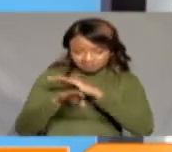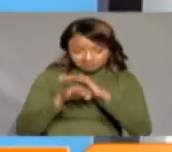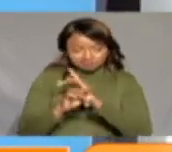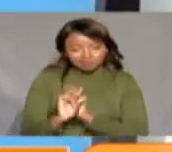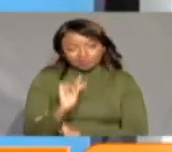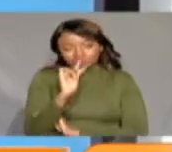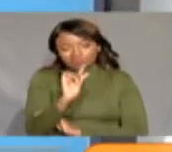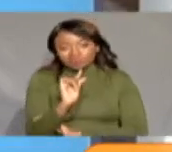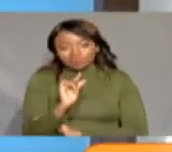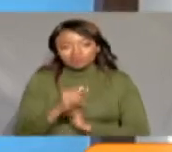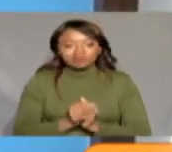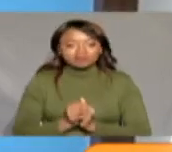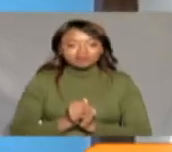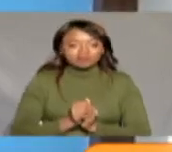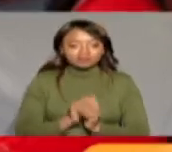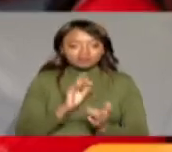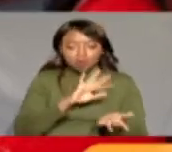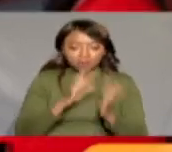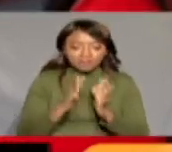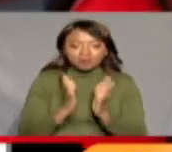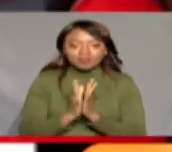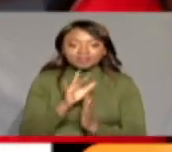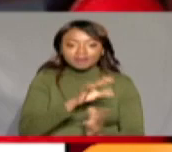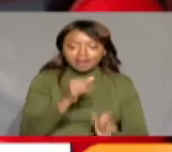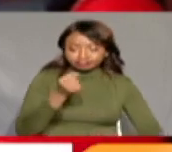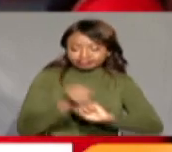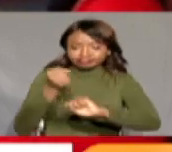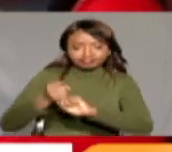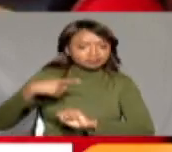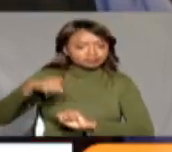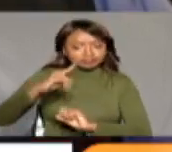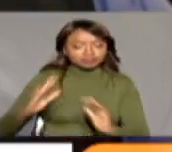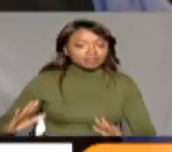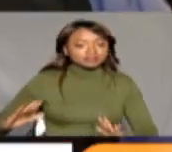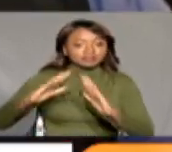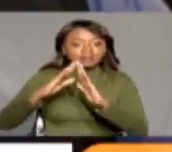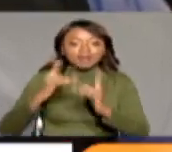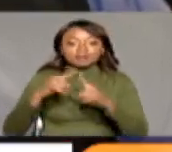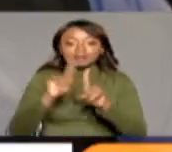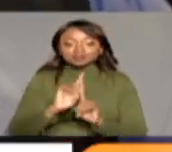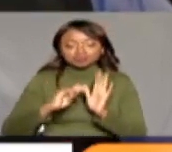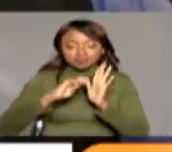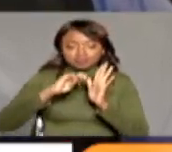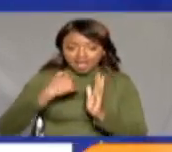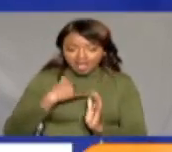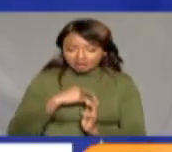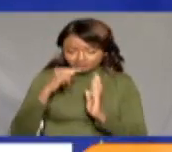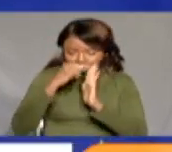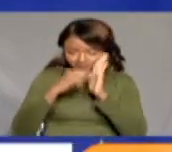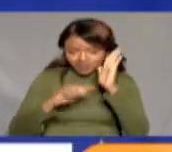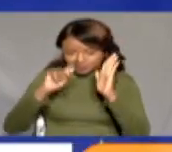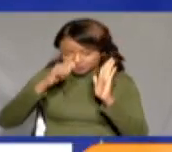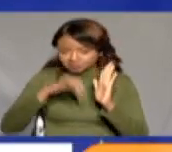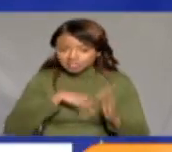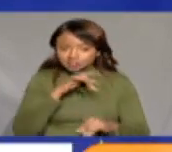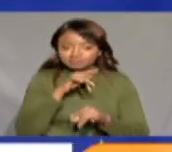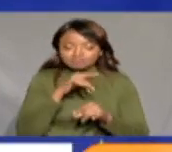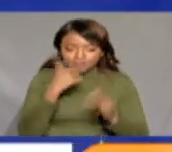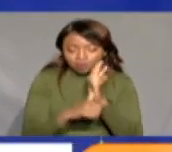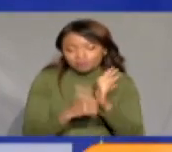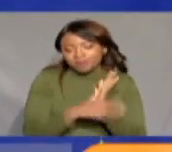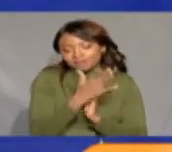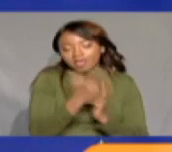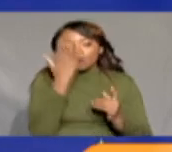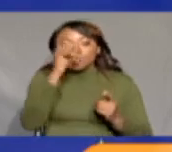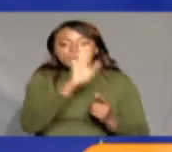Is not commensurate with their contribution. The survey highlighting some key factors to blame. They are notably